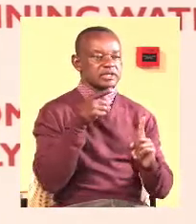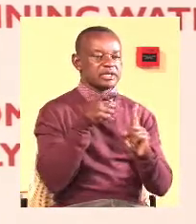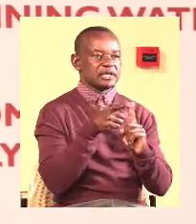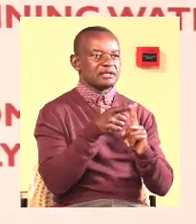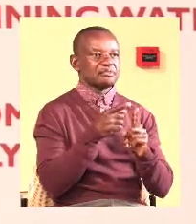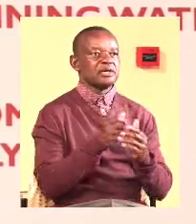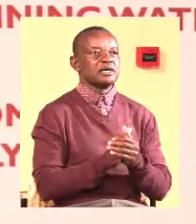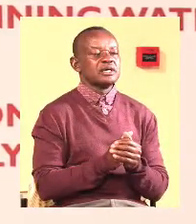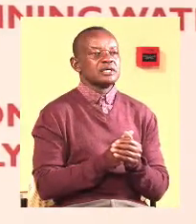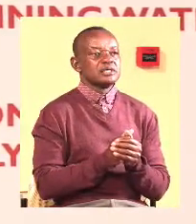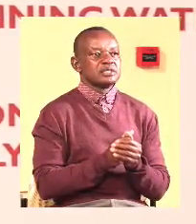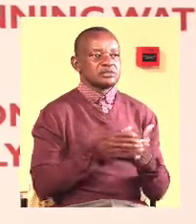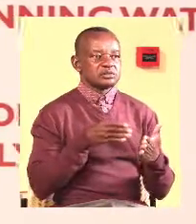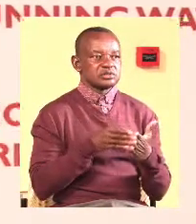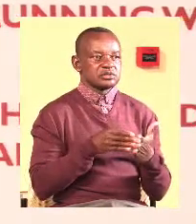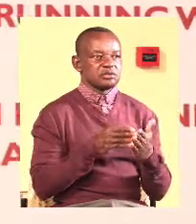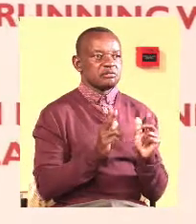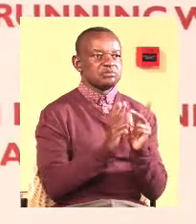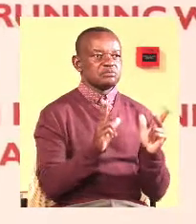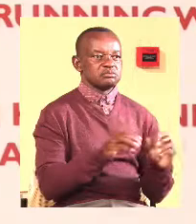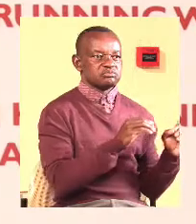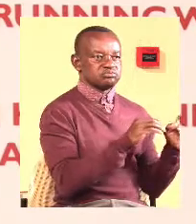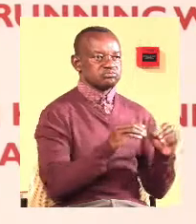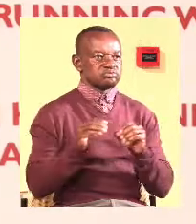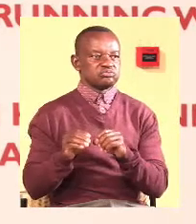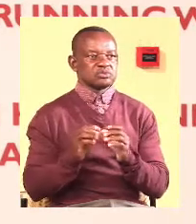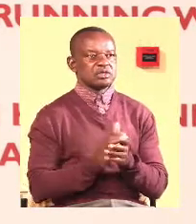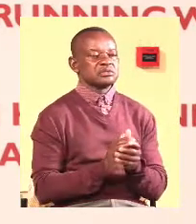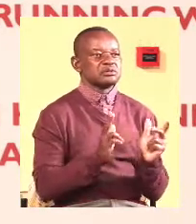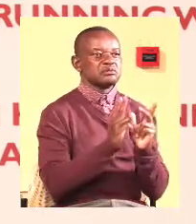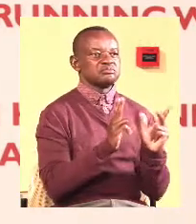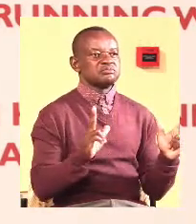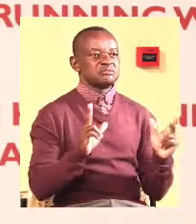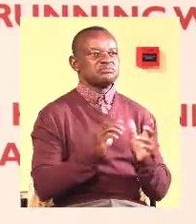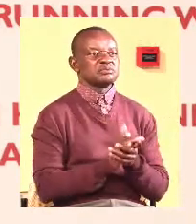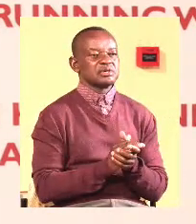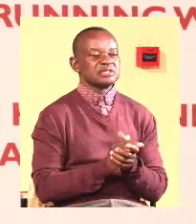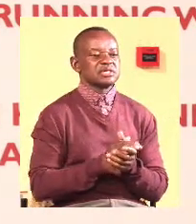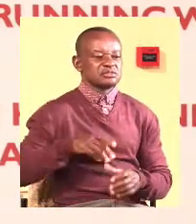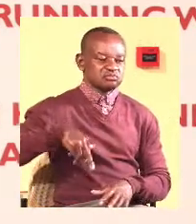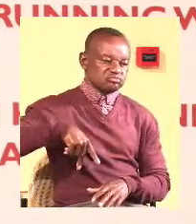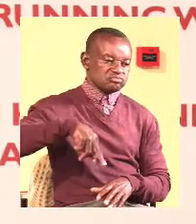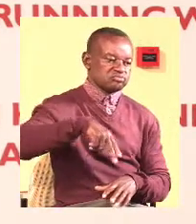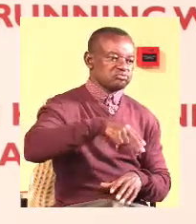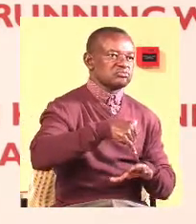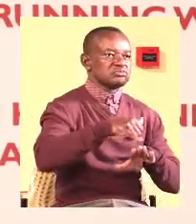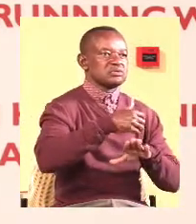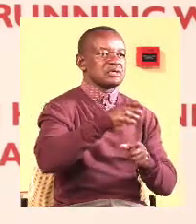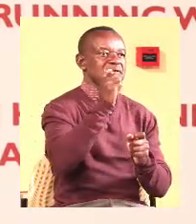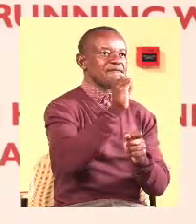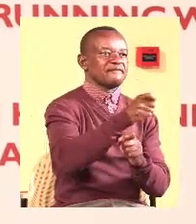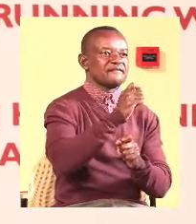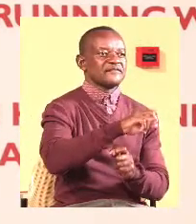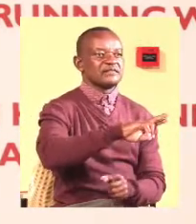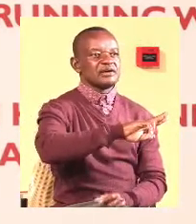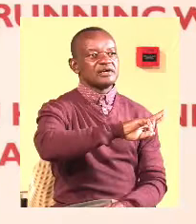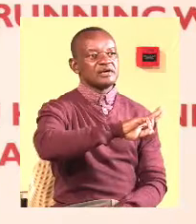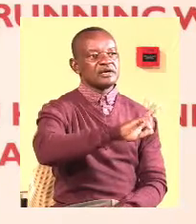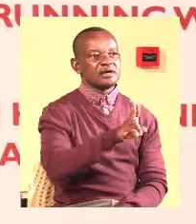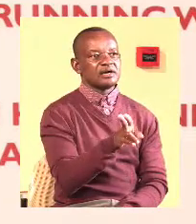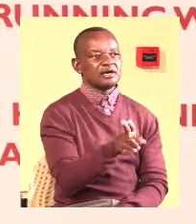Havana, those informal settlement, people are still moving up and down, and we really want to plead that